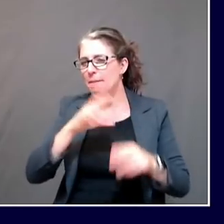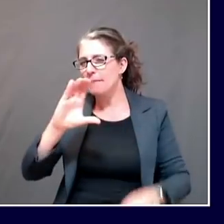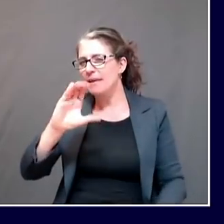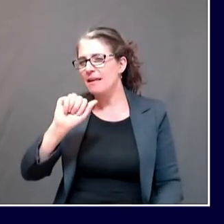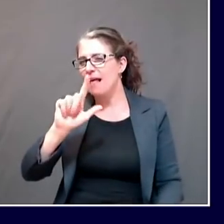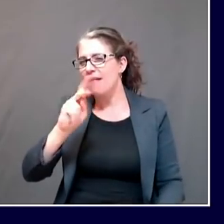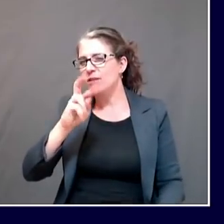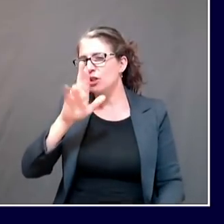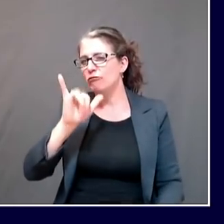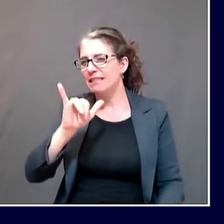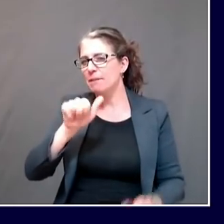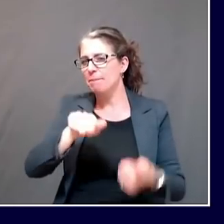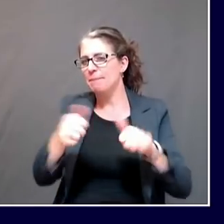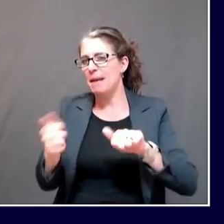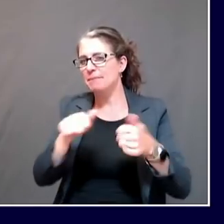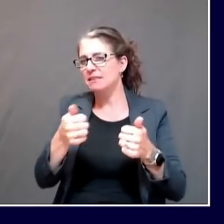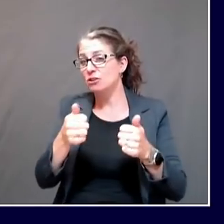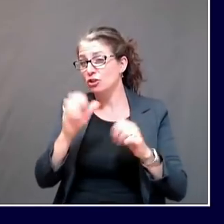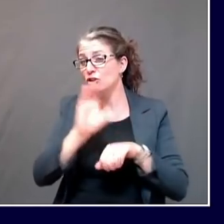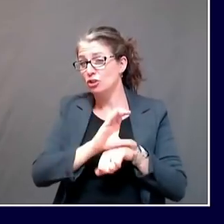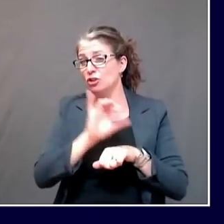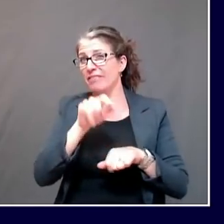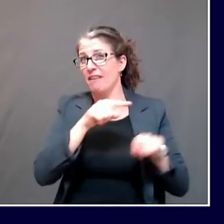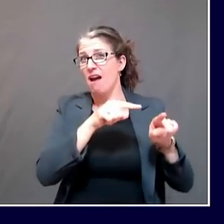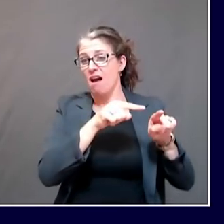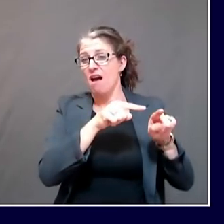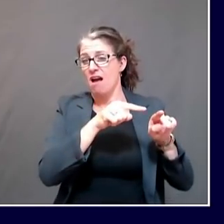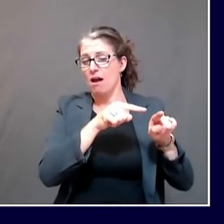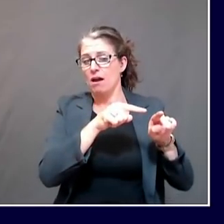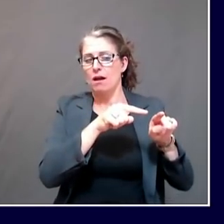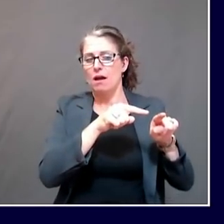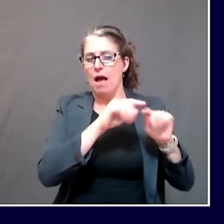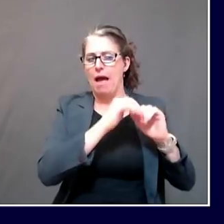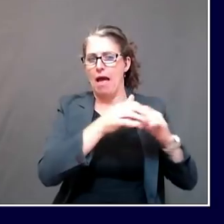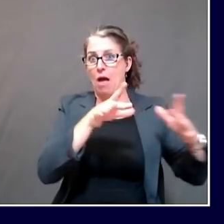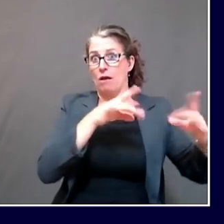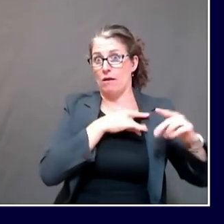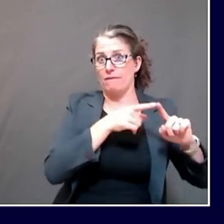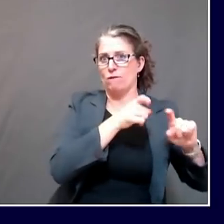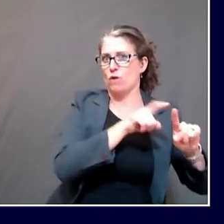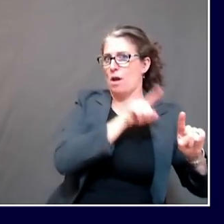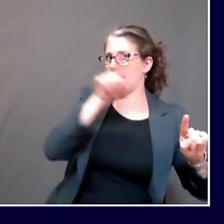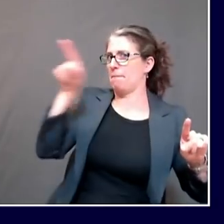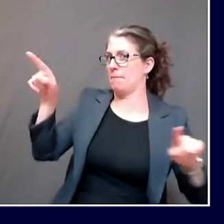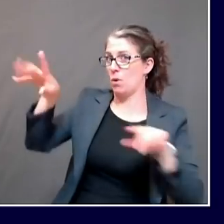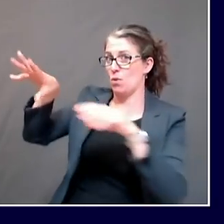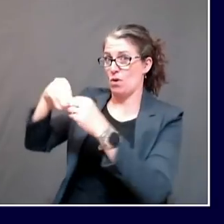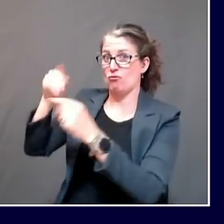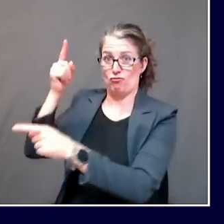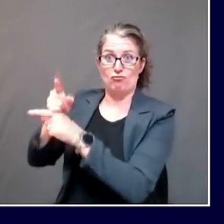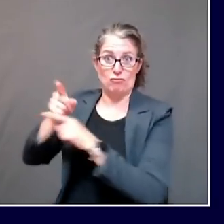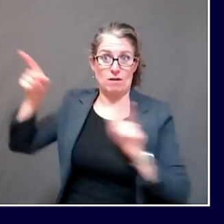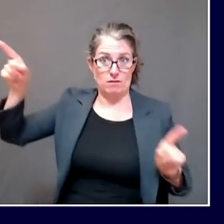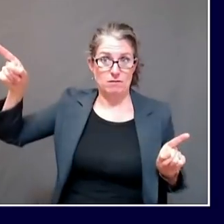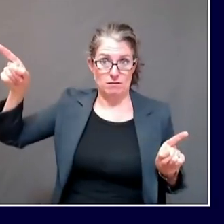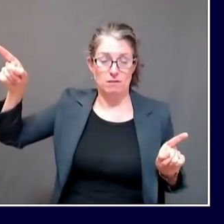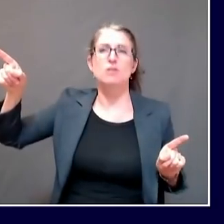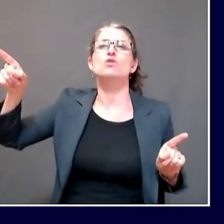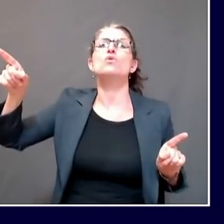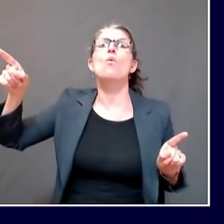outbreak from the August 7th wedding. Just to be clear, have you found a formal link between